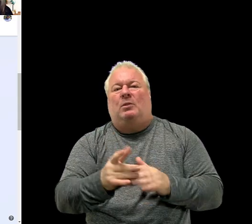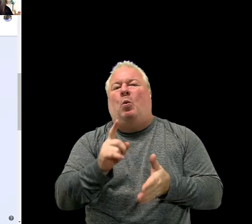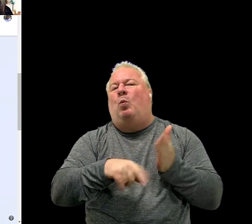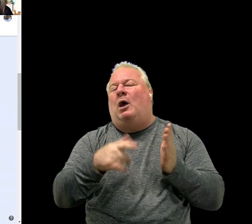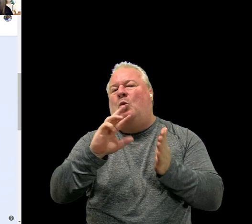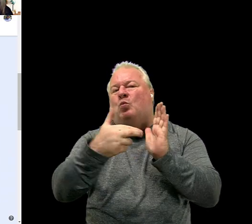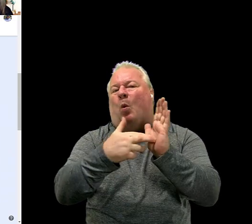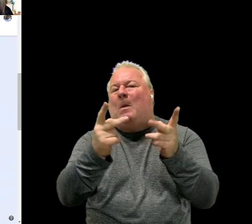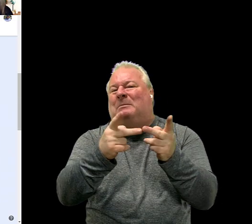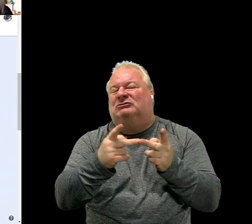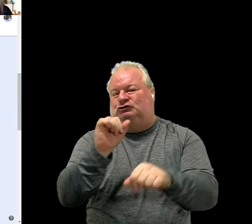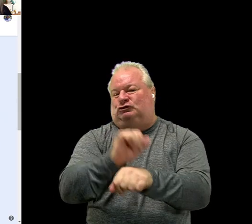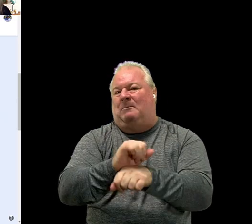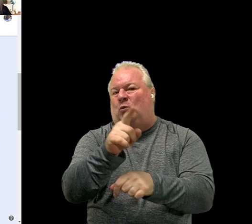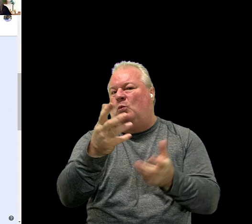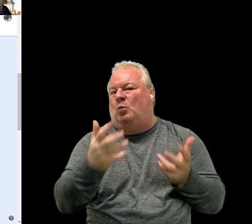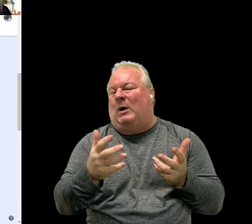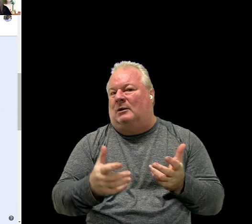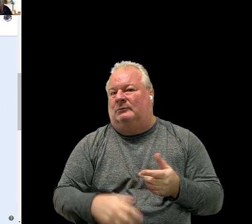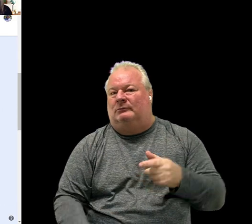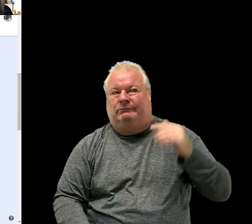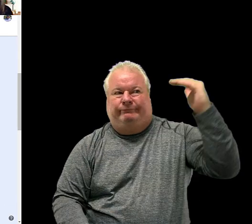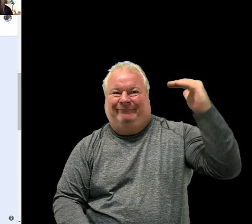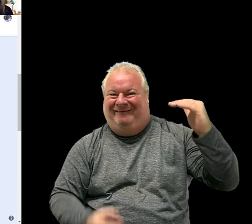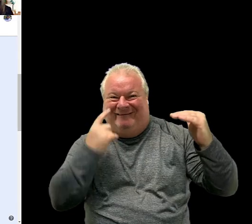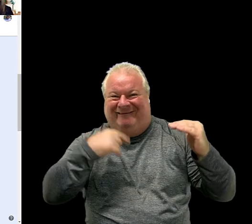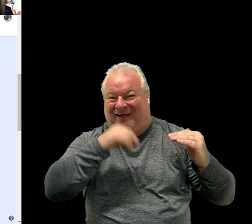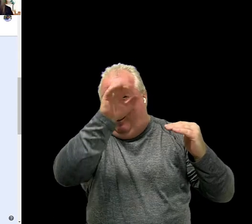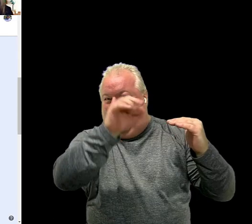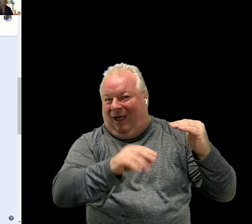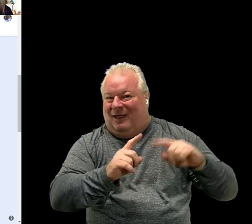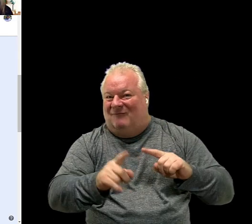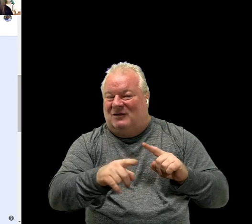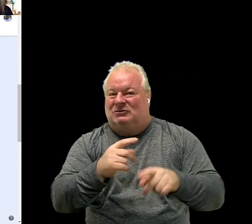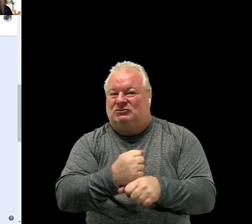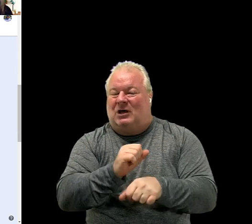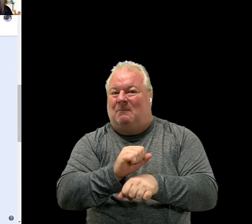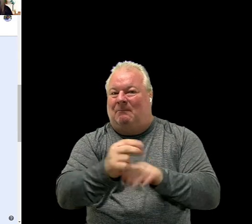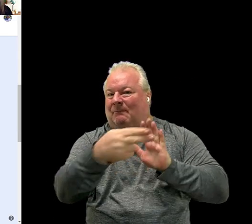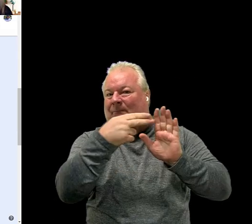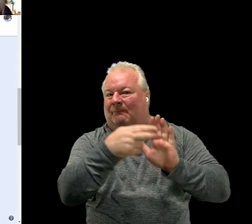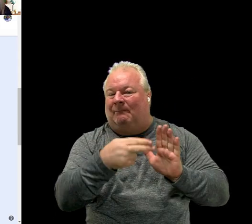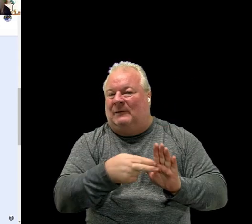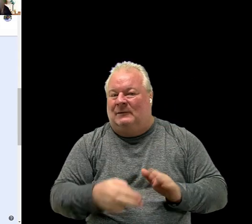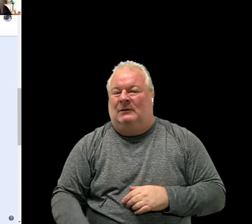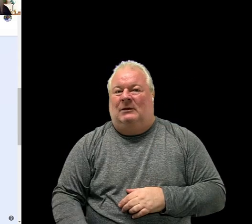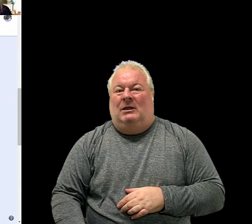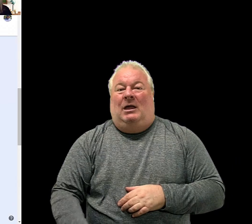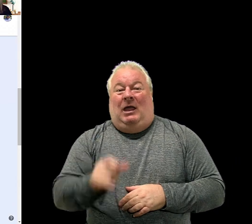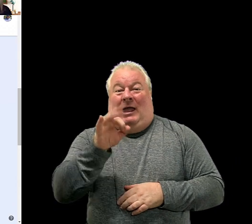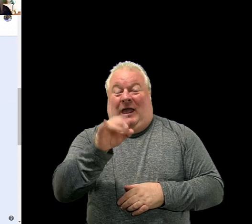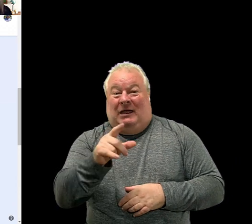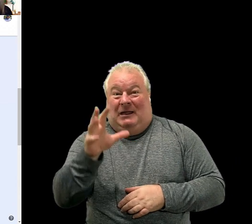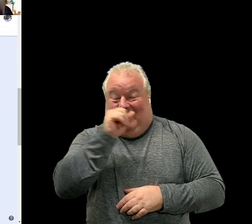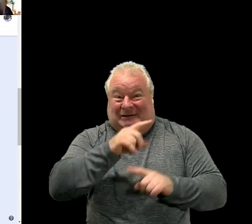are interested in running. Now, if you didn't catch all the